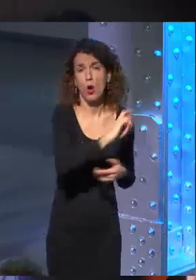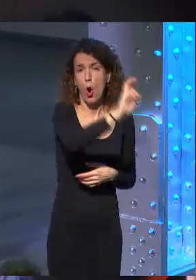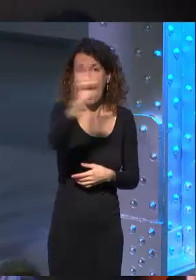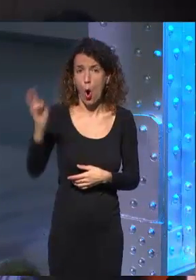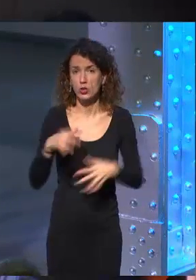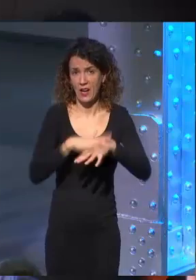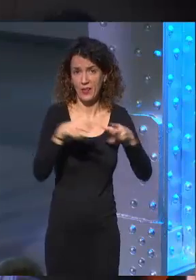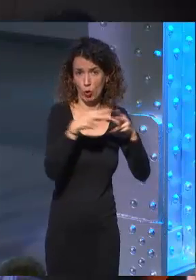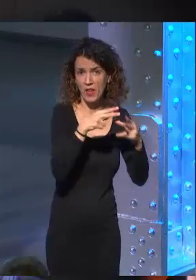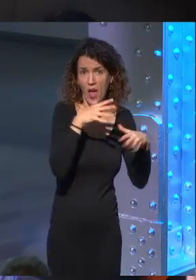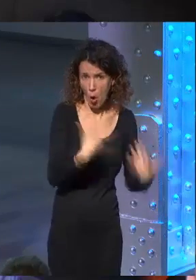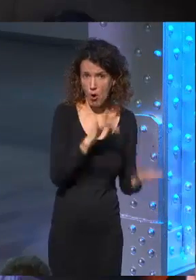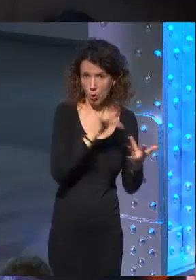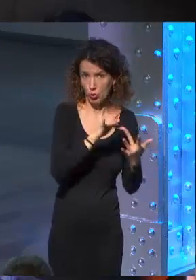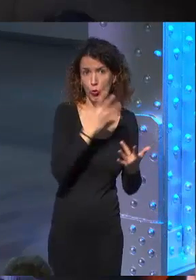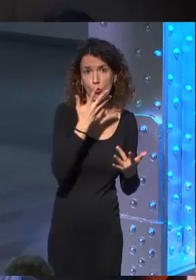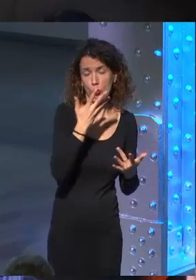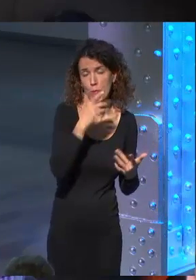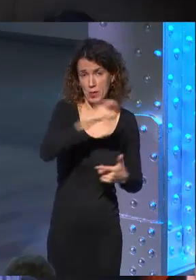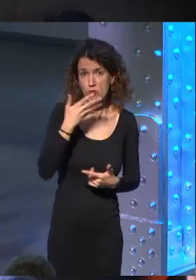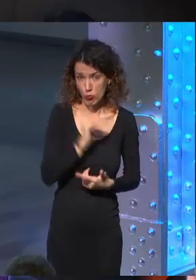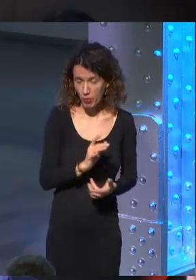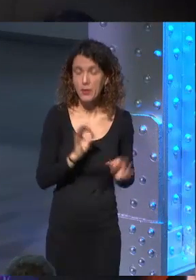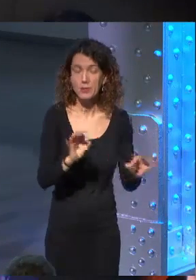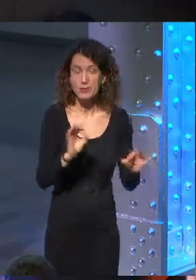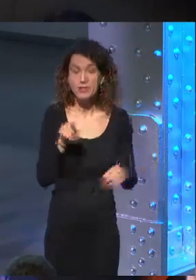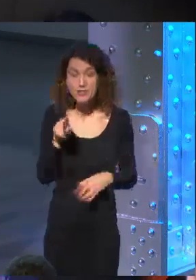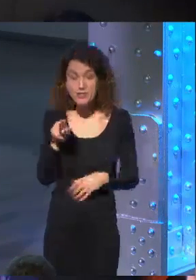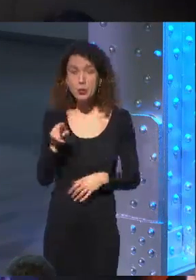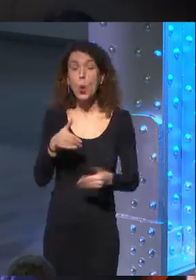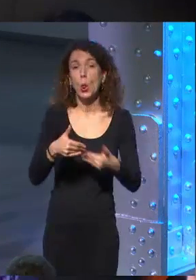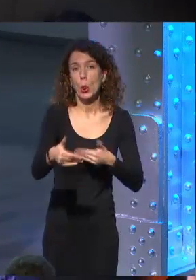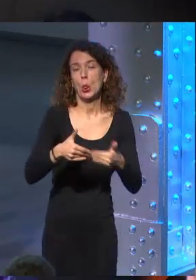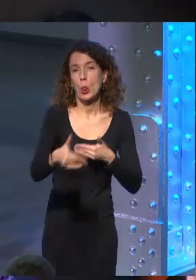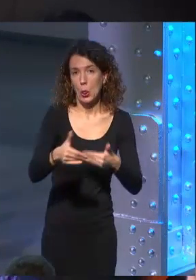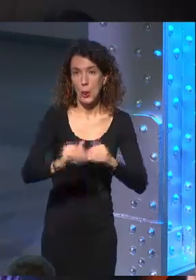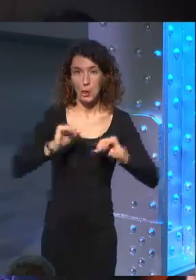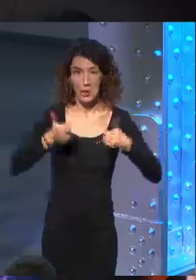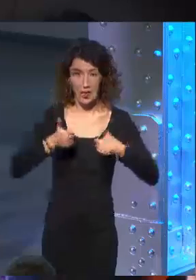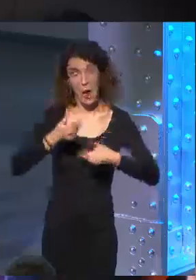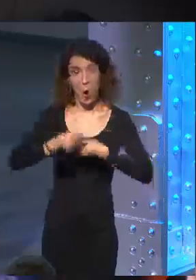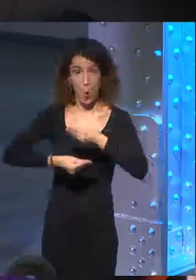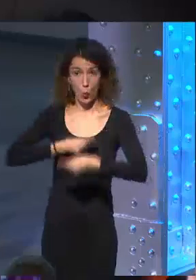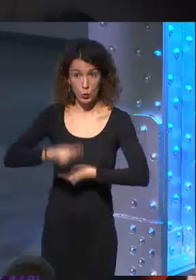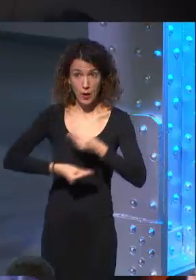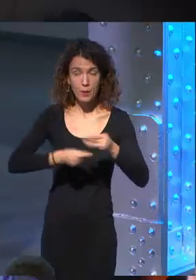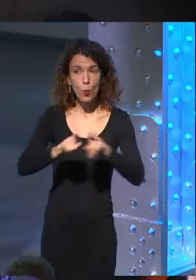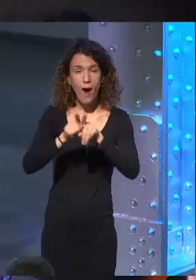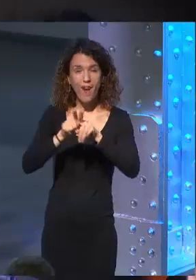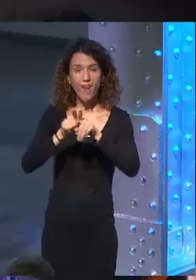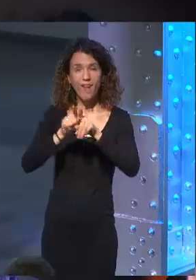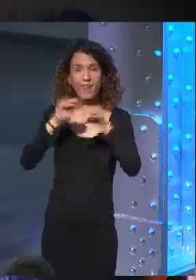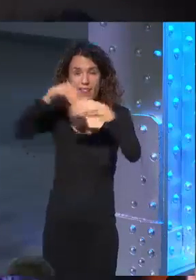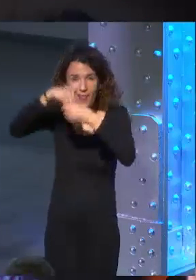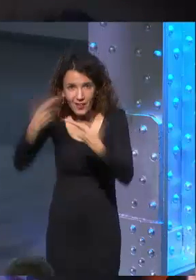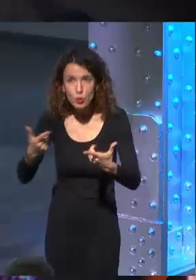talk to absolutely strangers." Oh, that was some kind of weird some years ago, but that's not the case anymore. In a while, you'll start